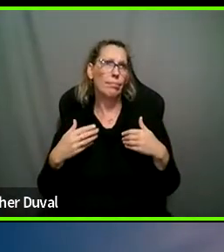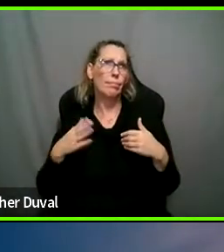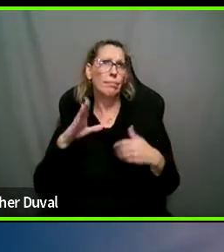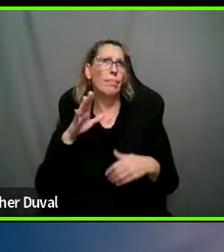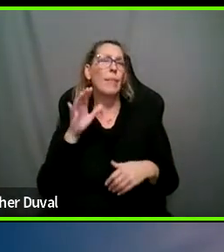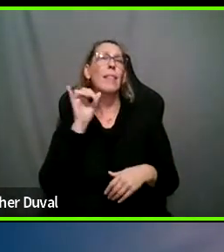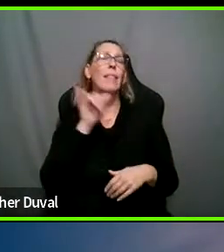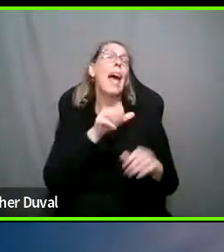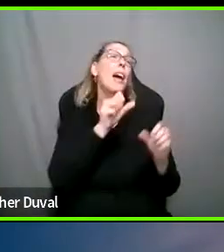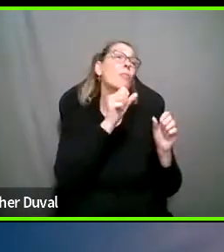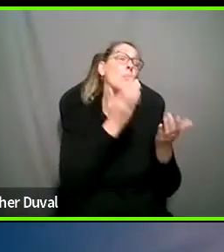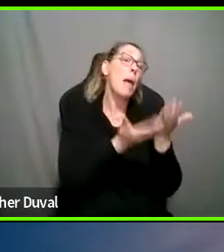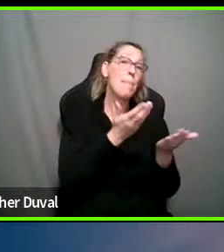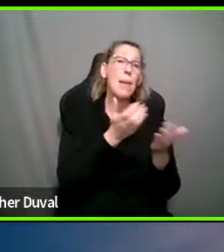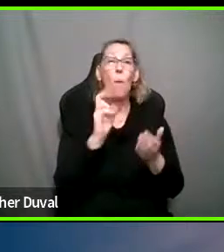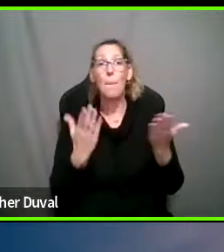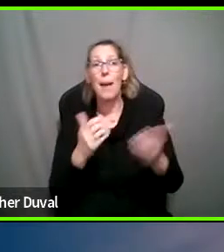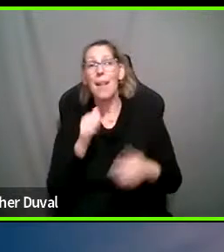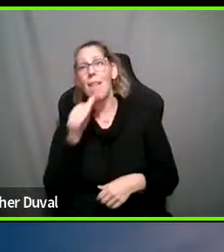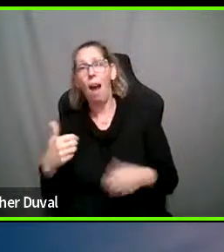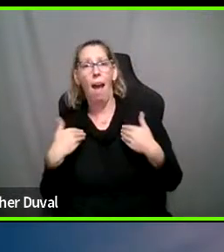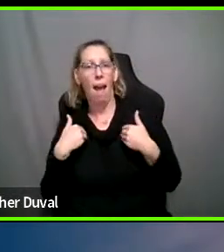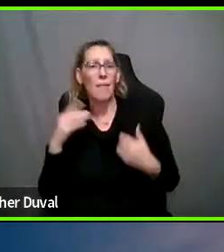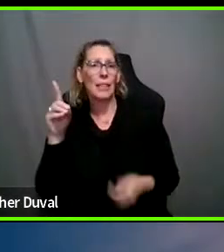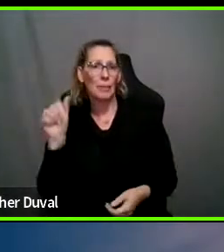with the project, and we're really grateful for that.